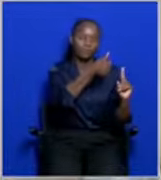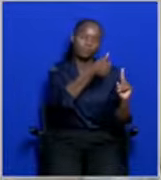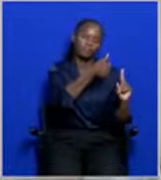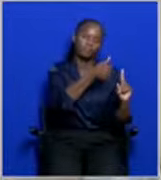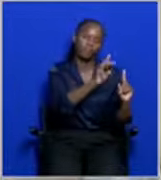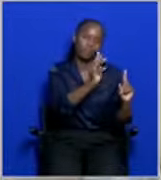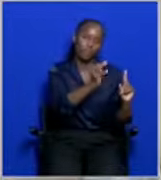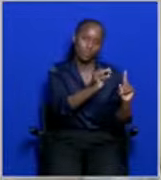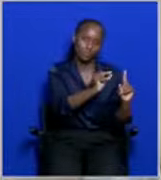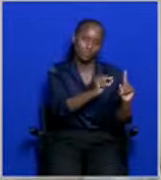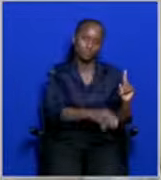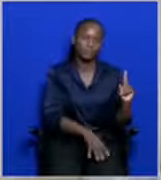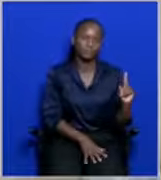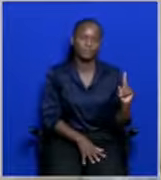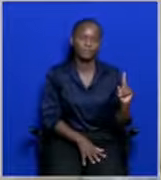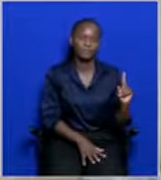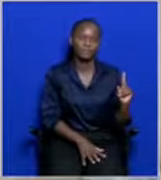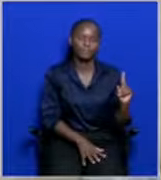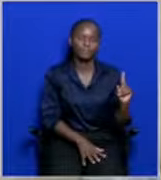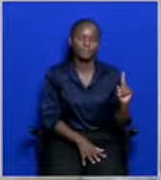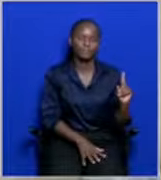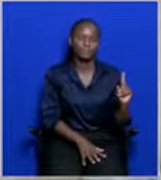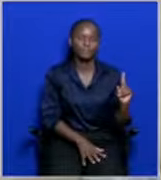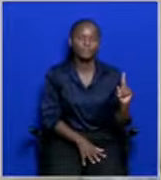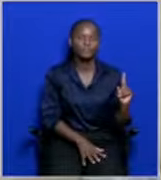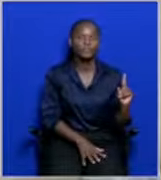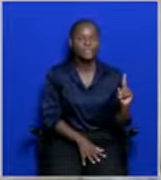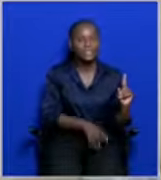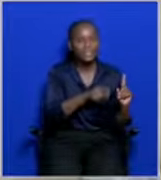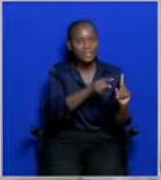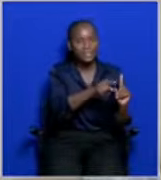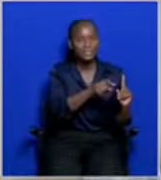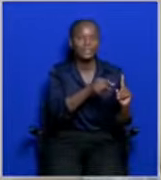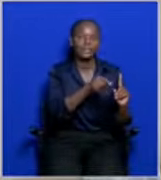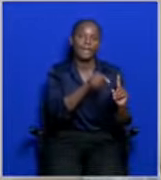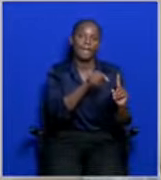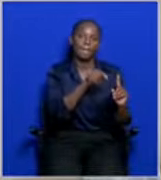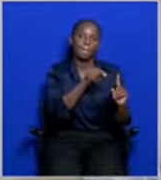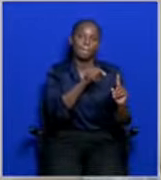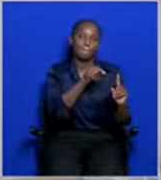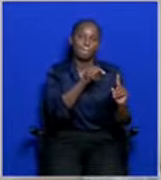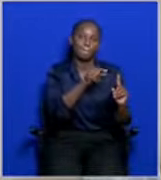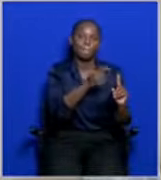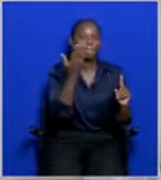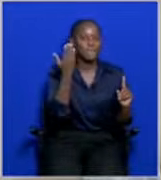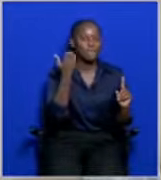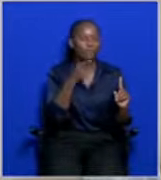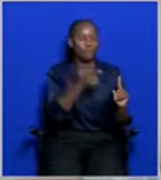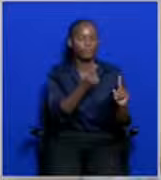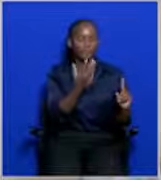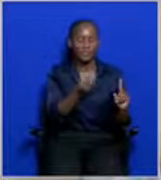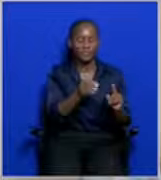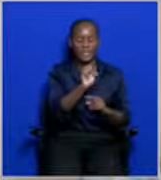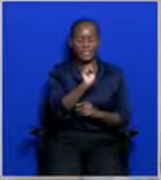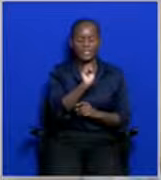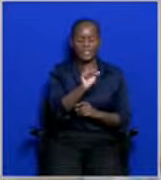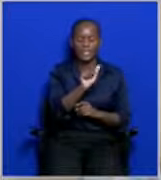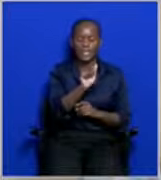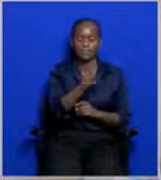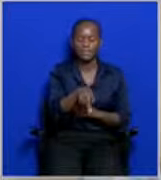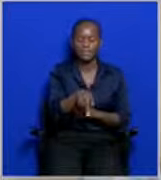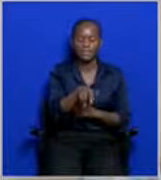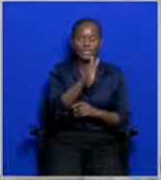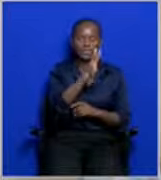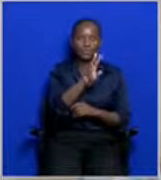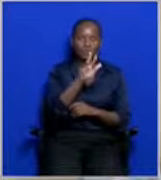We dealt with a document called SAP 299. You recall, it was an official form. Yes. That then